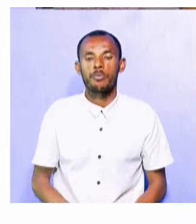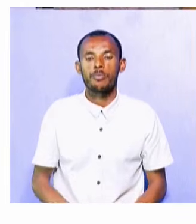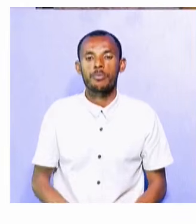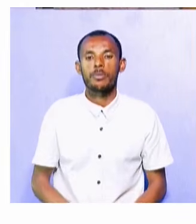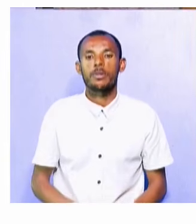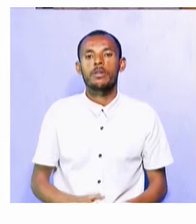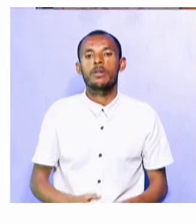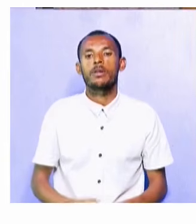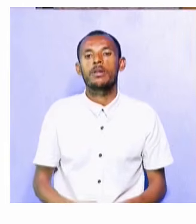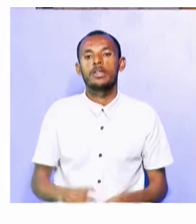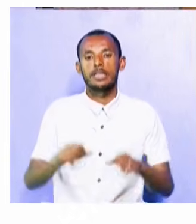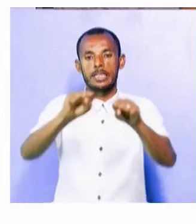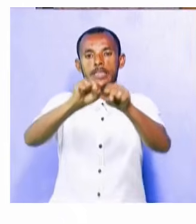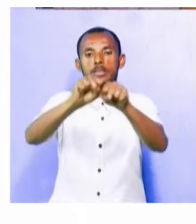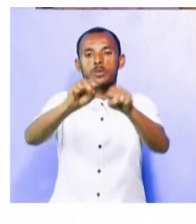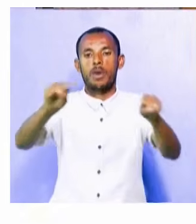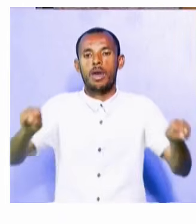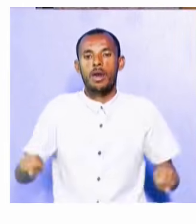the square